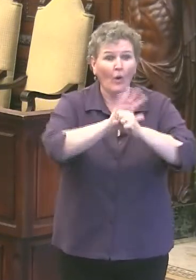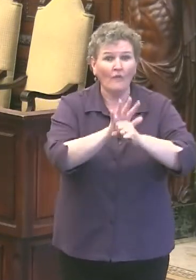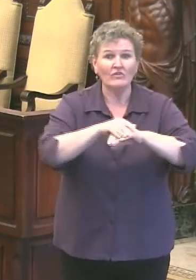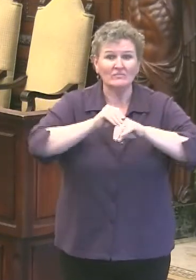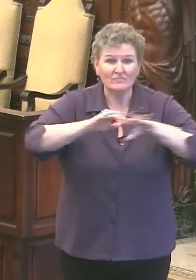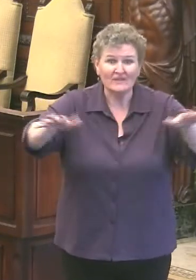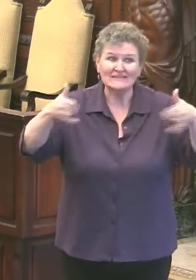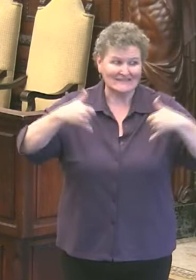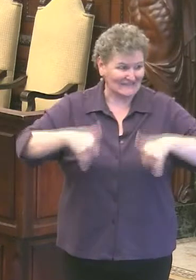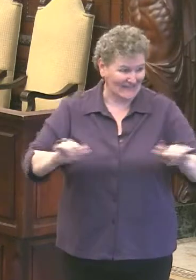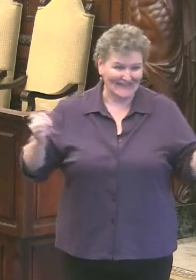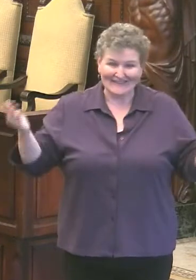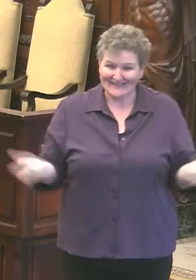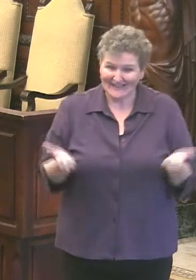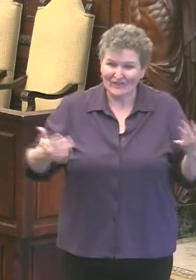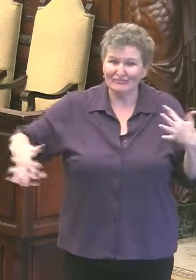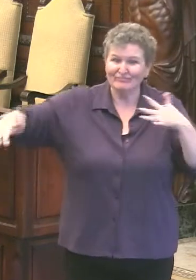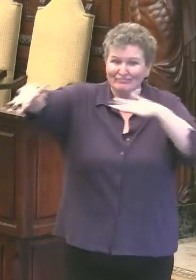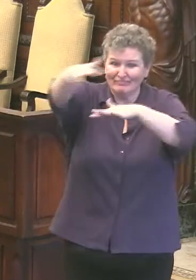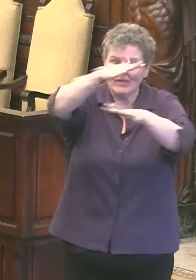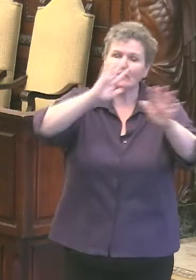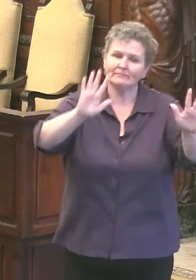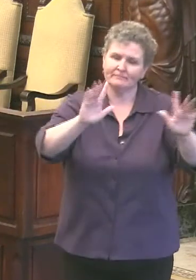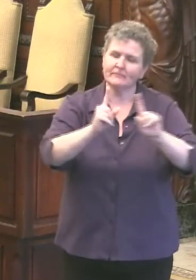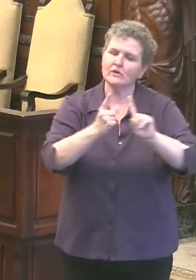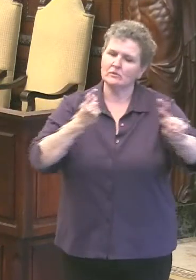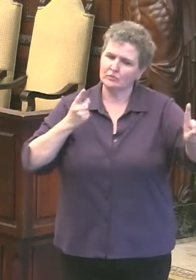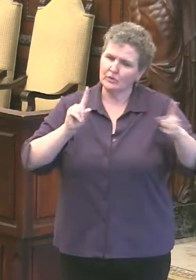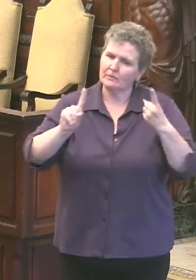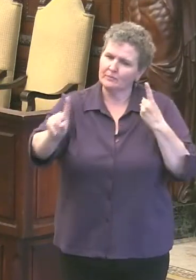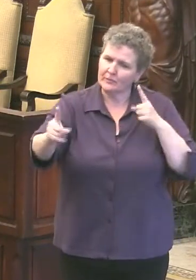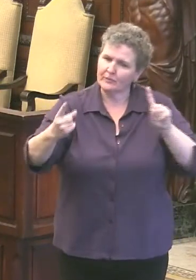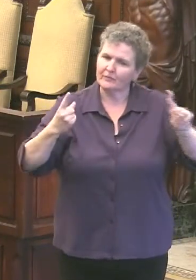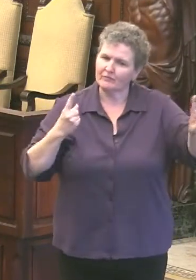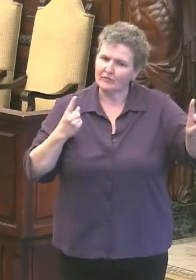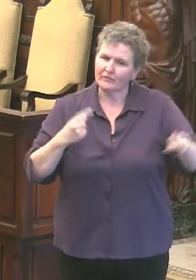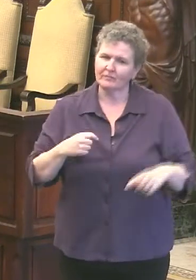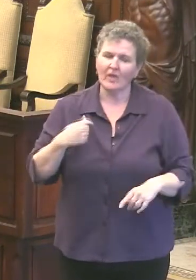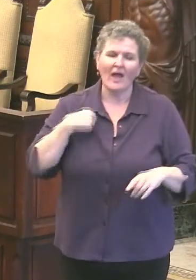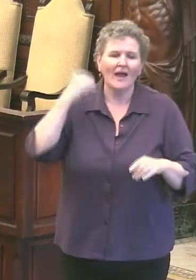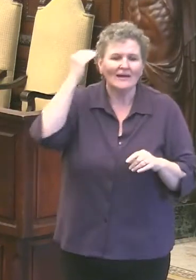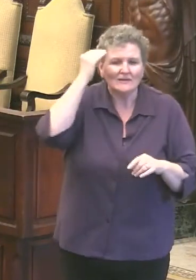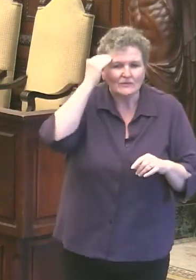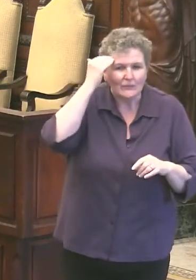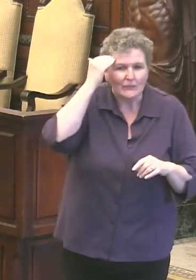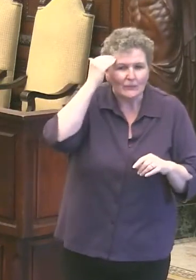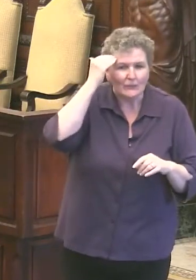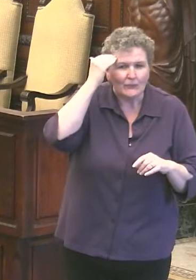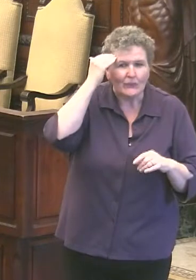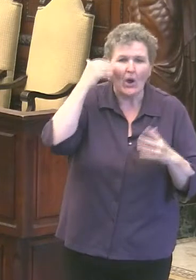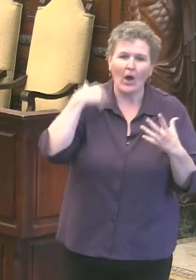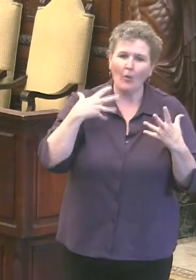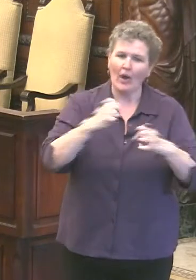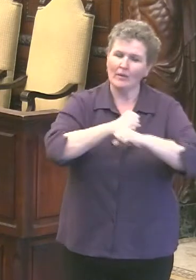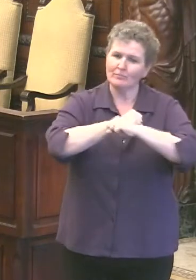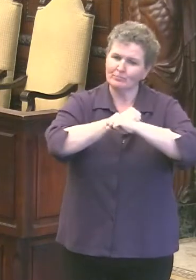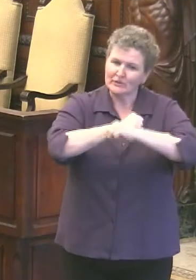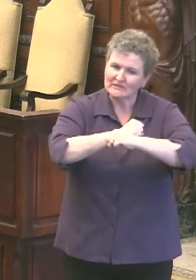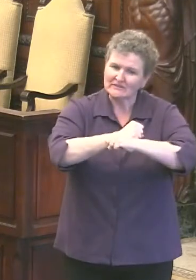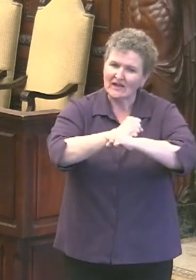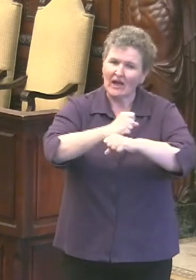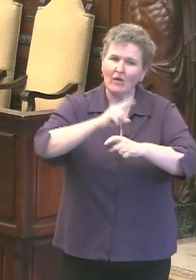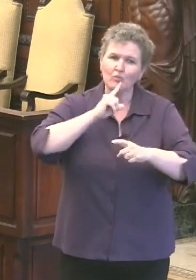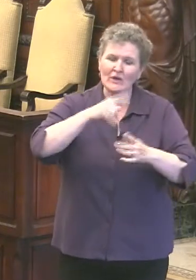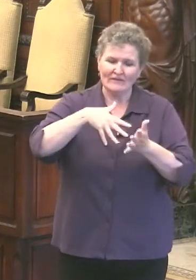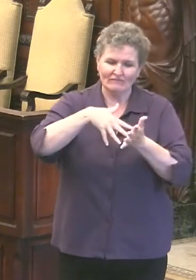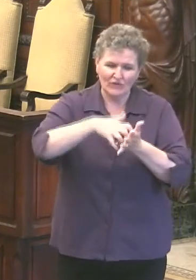events and restaurants and bars. Now, we know that we're not going to totally be able to eliminate this virus, and so we want to protect those people who are at most risk